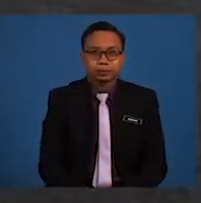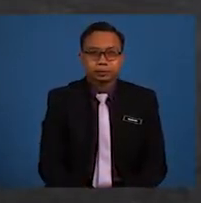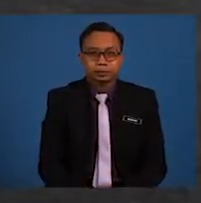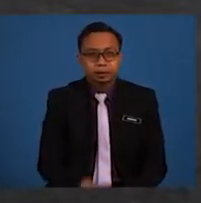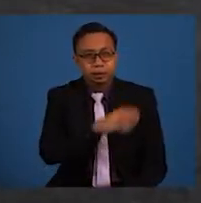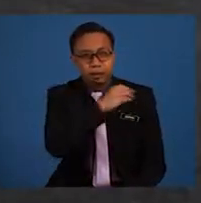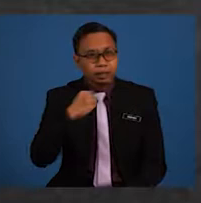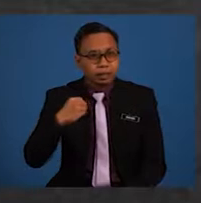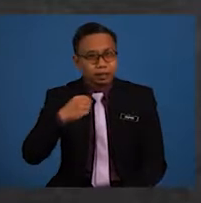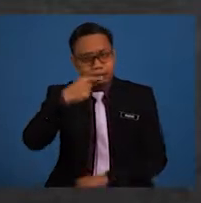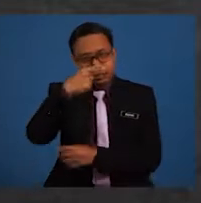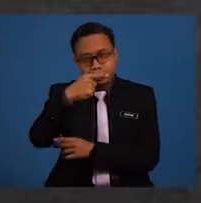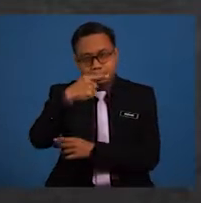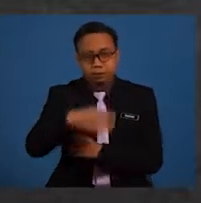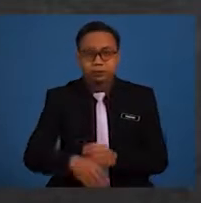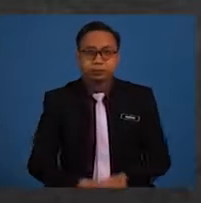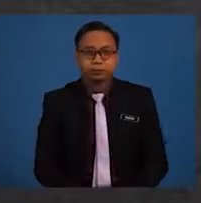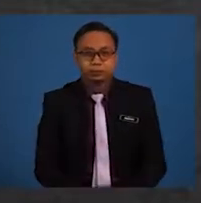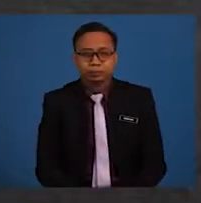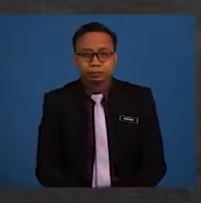and the dash.